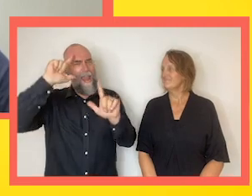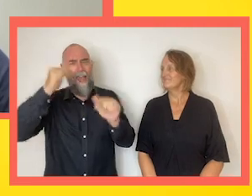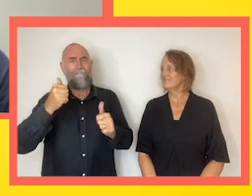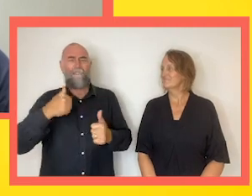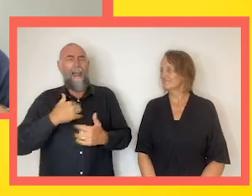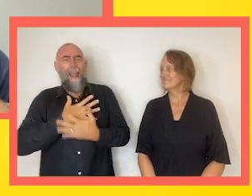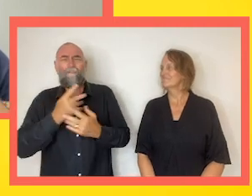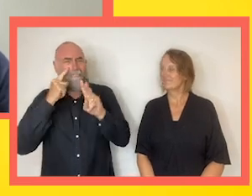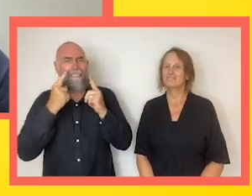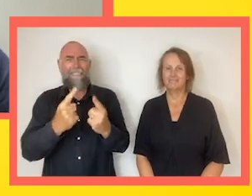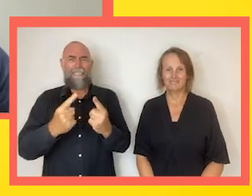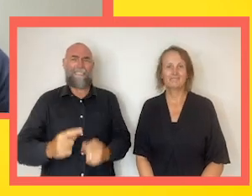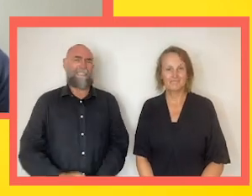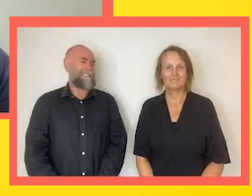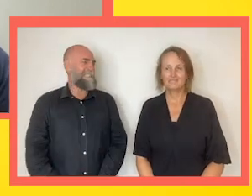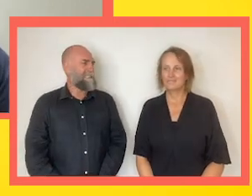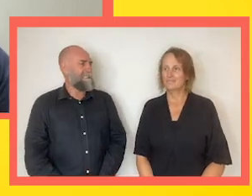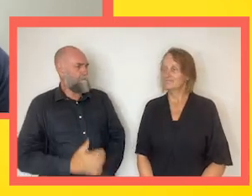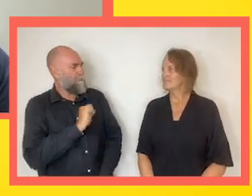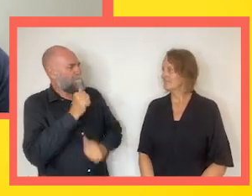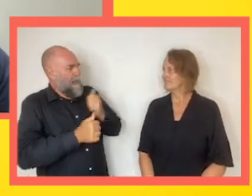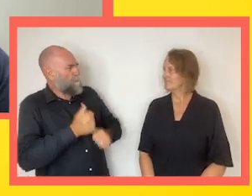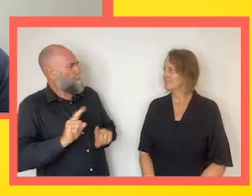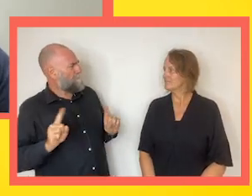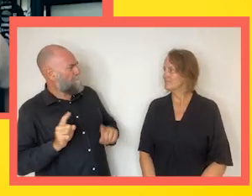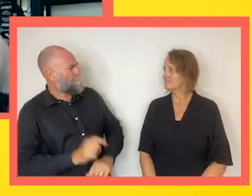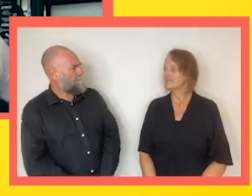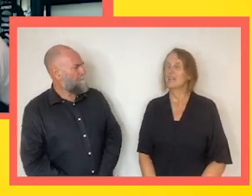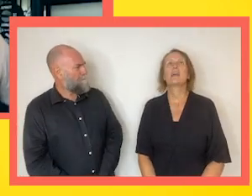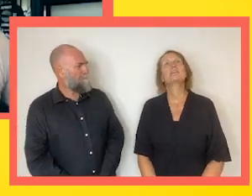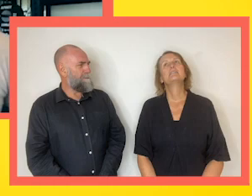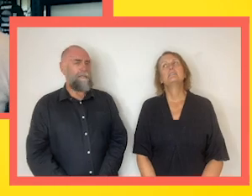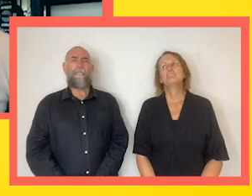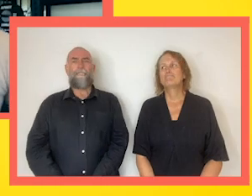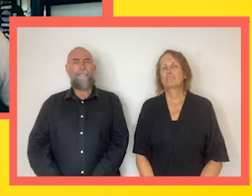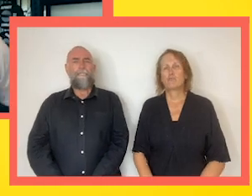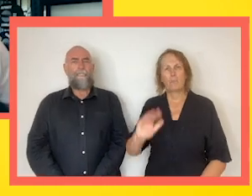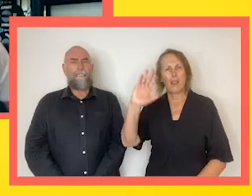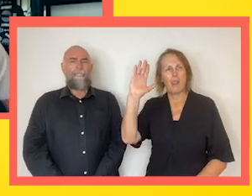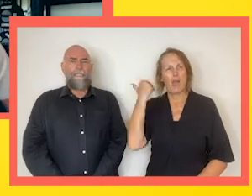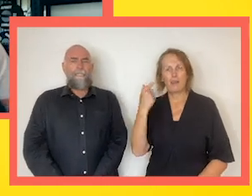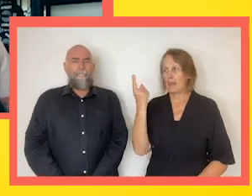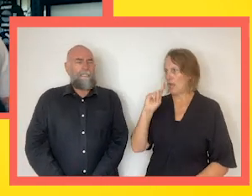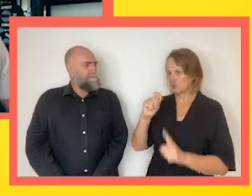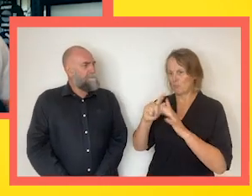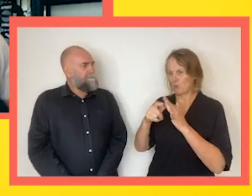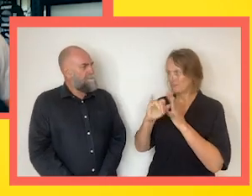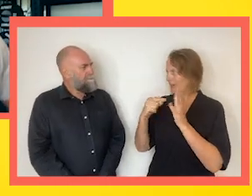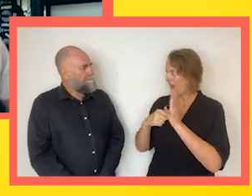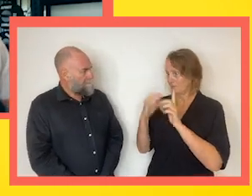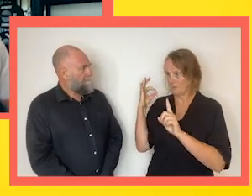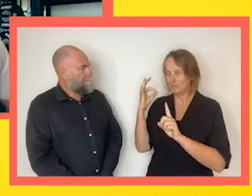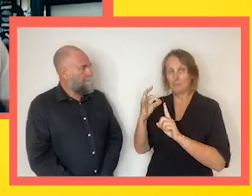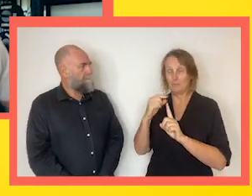do. Riley, your You Little Ripper moment. Oh, mate! Since our last podcast last